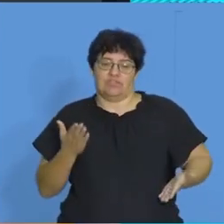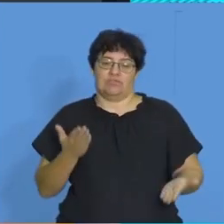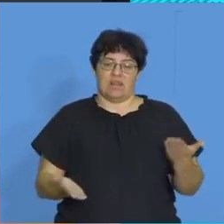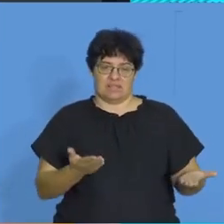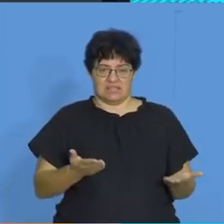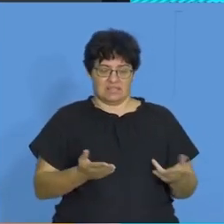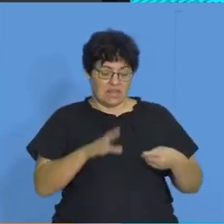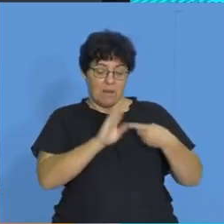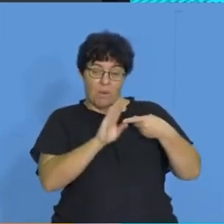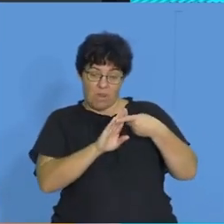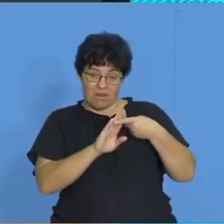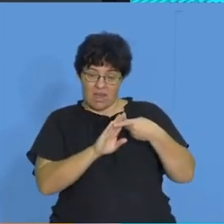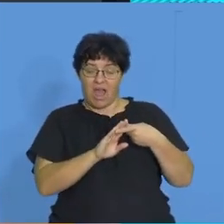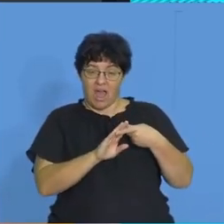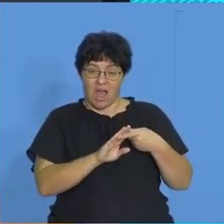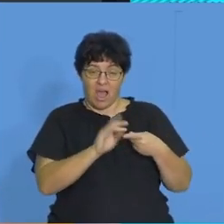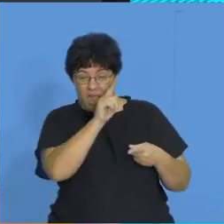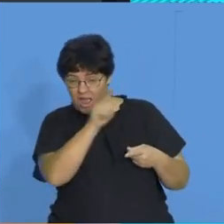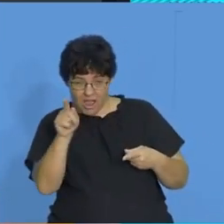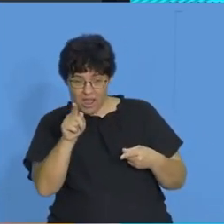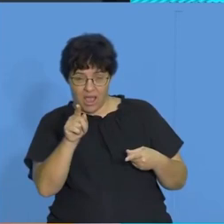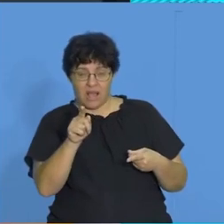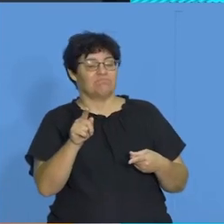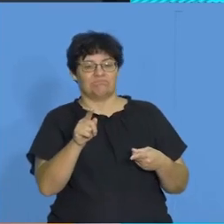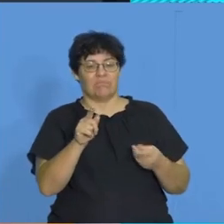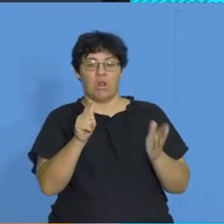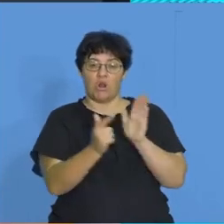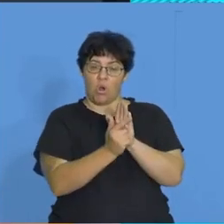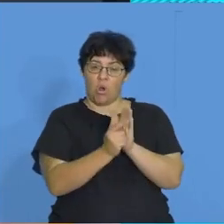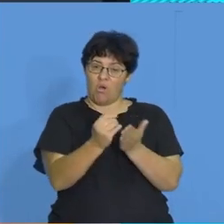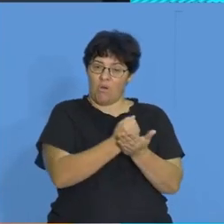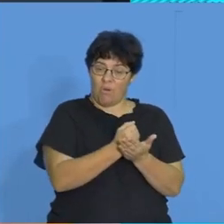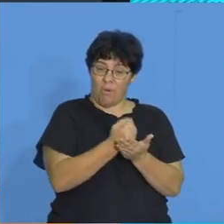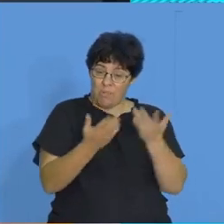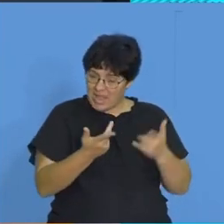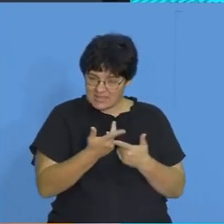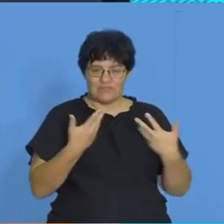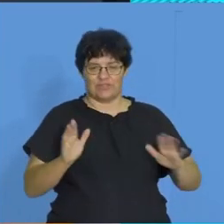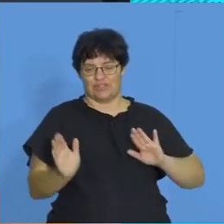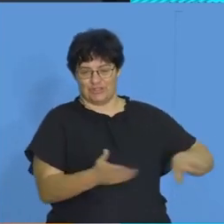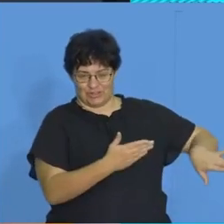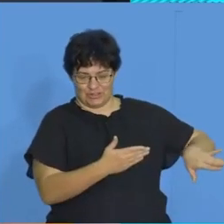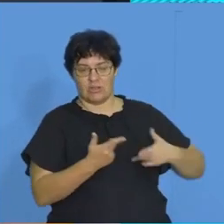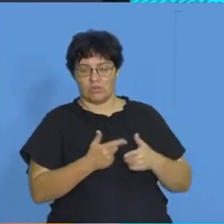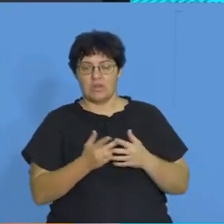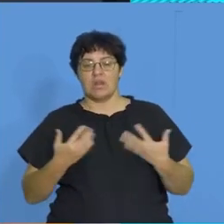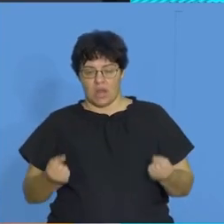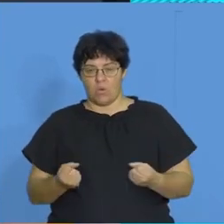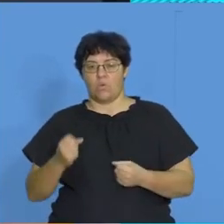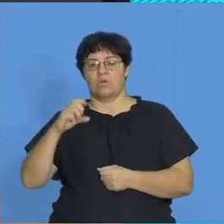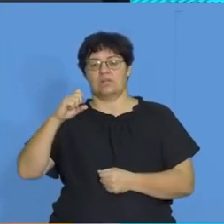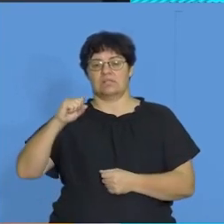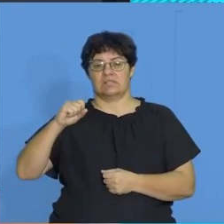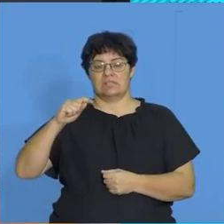that part of the law of conservation of mass has already been taken care of. So yours is to actually apply the stoichiometric